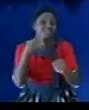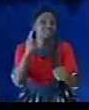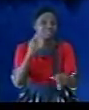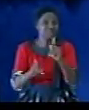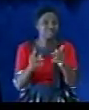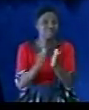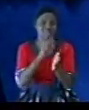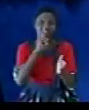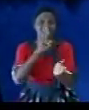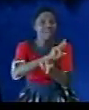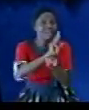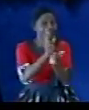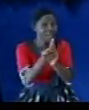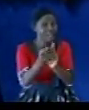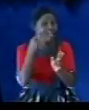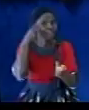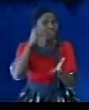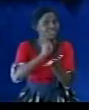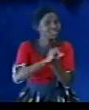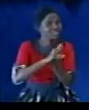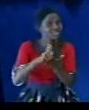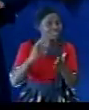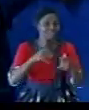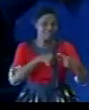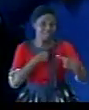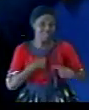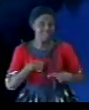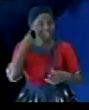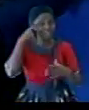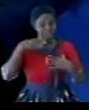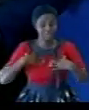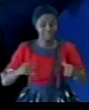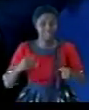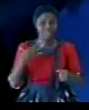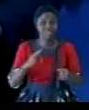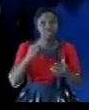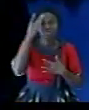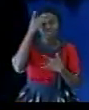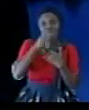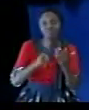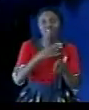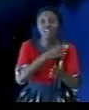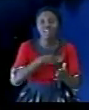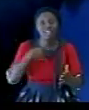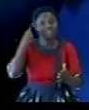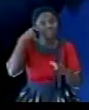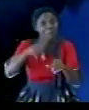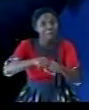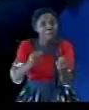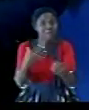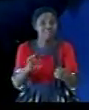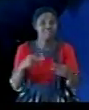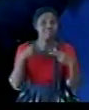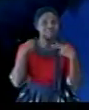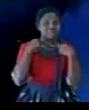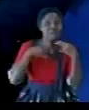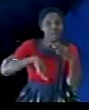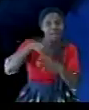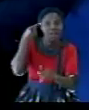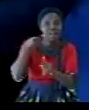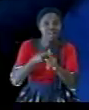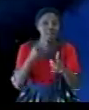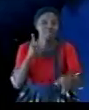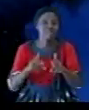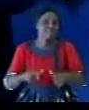sanctification, for the healing of sicknesses, and for the breaking of yokes and the release of the captives from the bondage of the